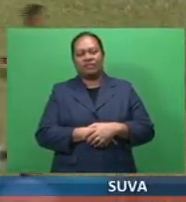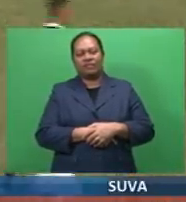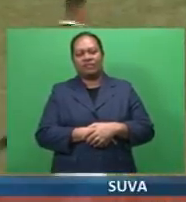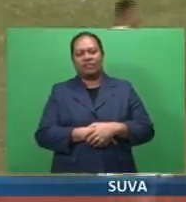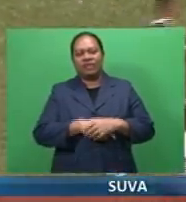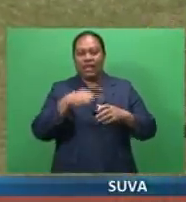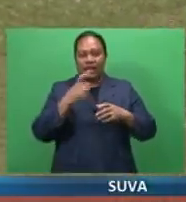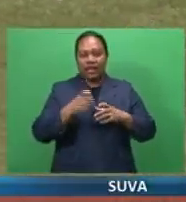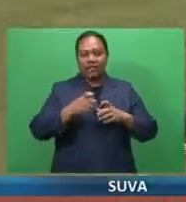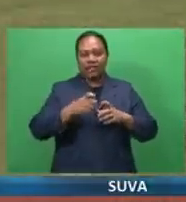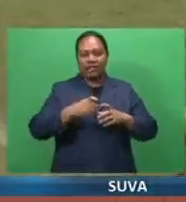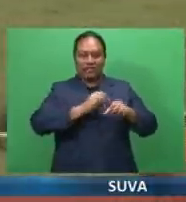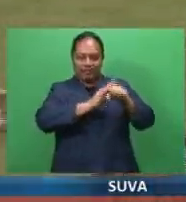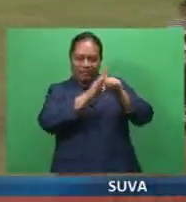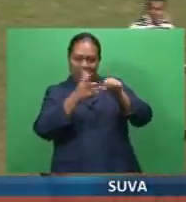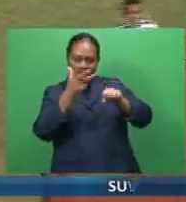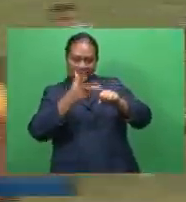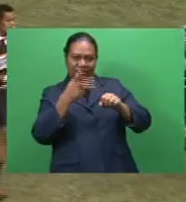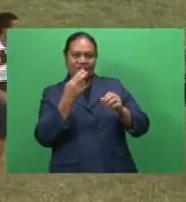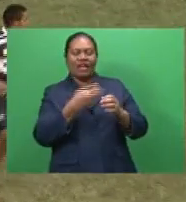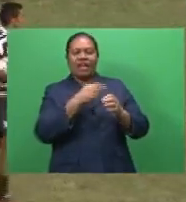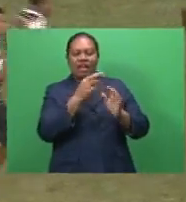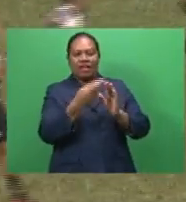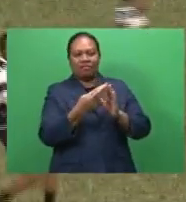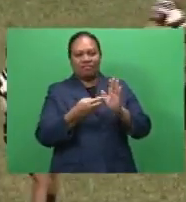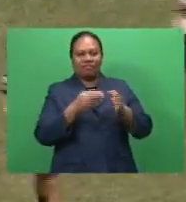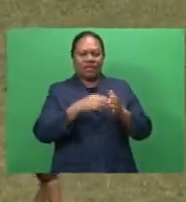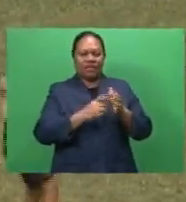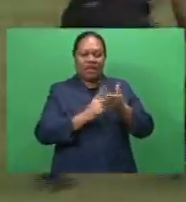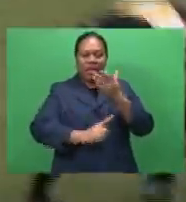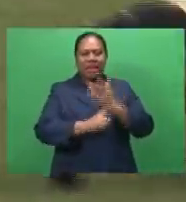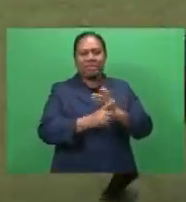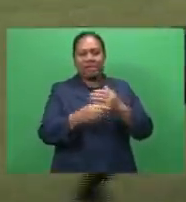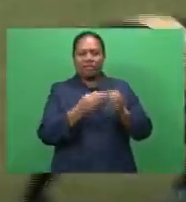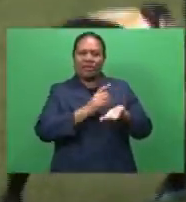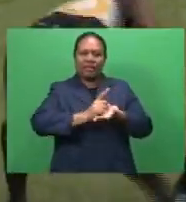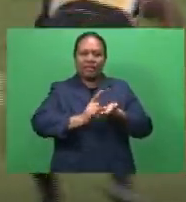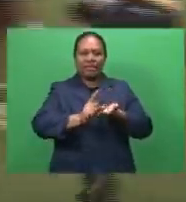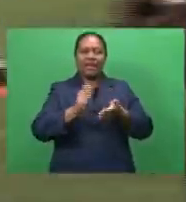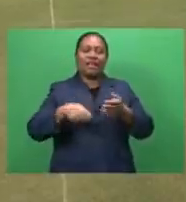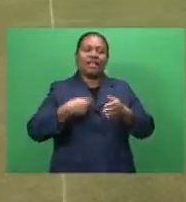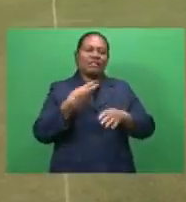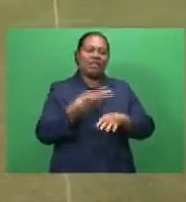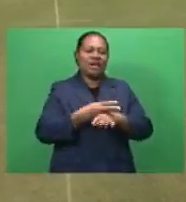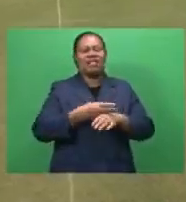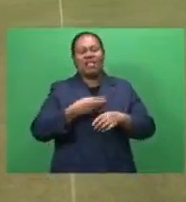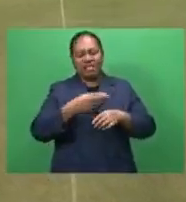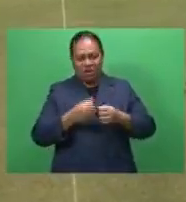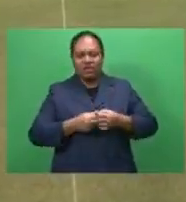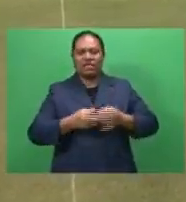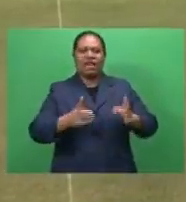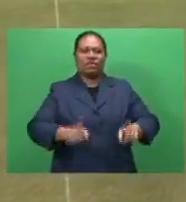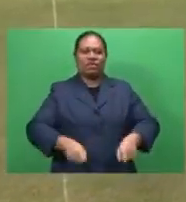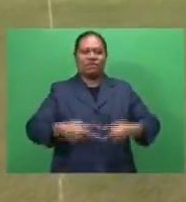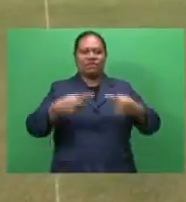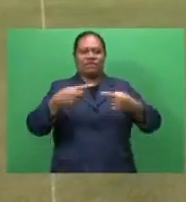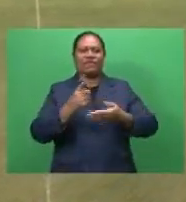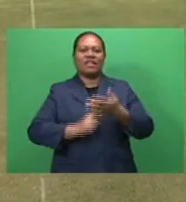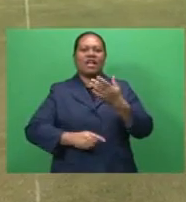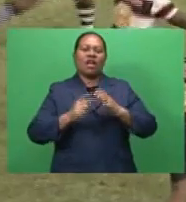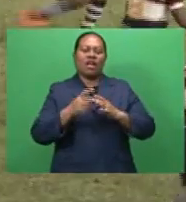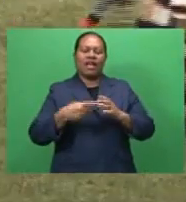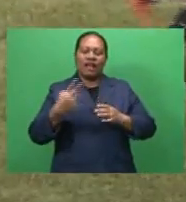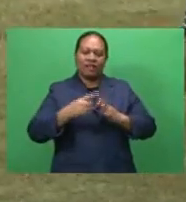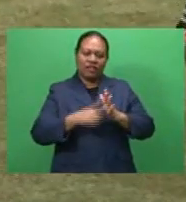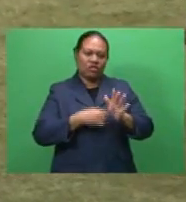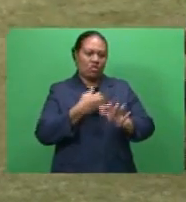If COVID-19 restrictions are cleared on the 1st of next month, the FRU will start its skipper competition on the 11th of July